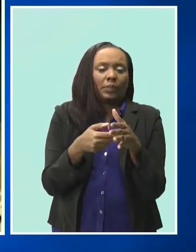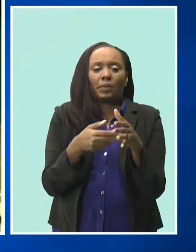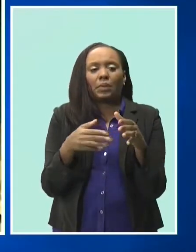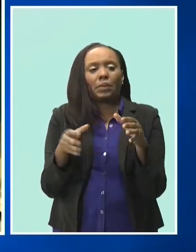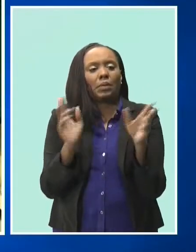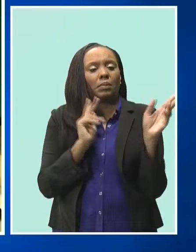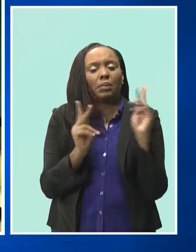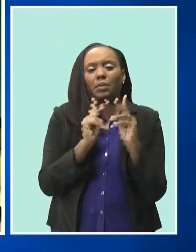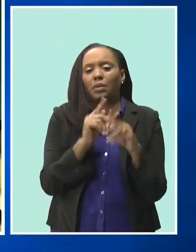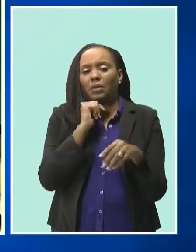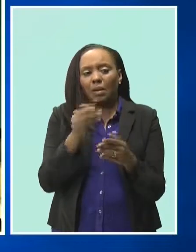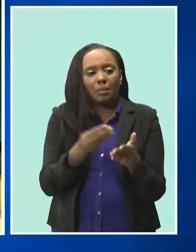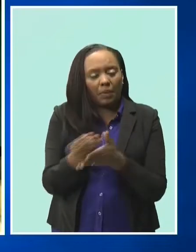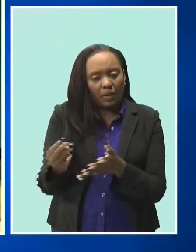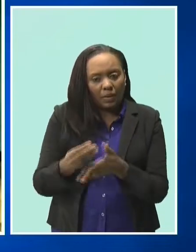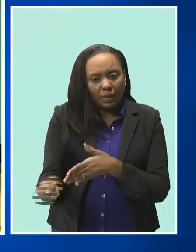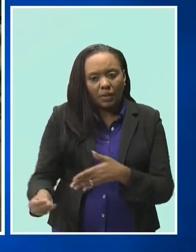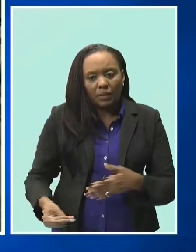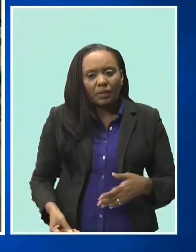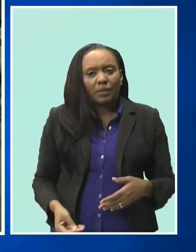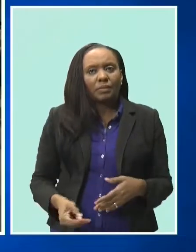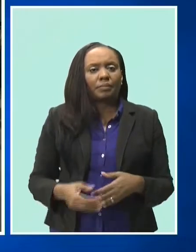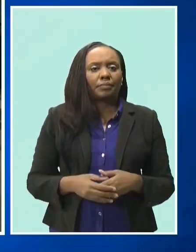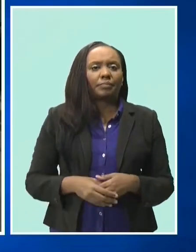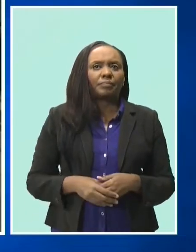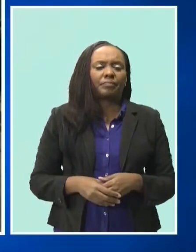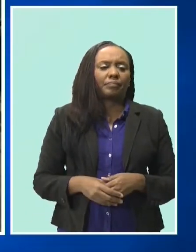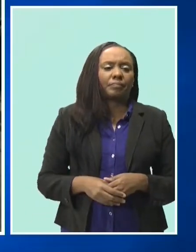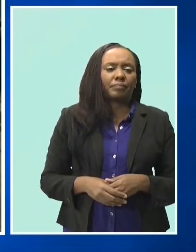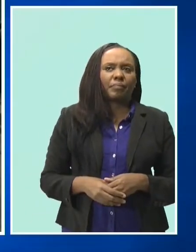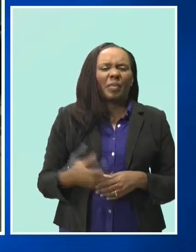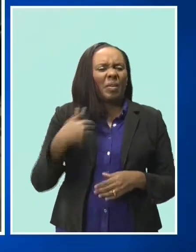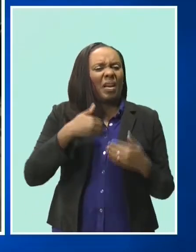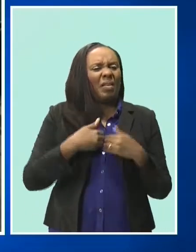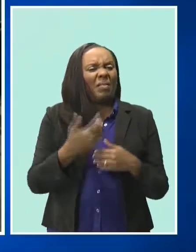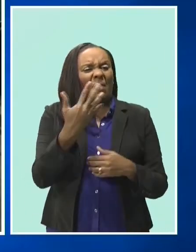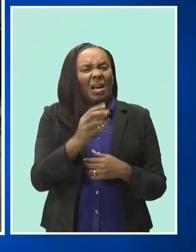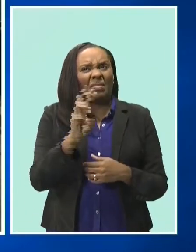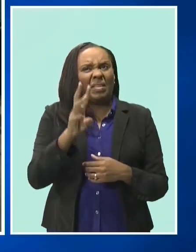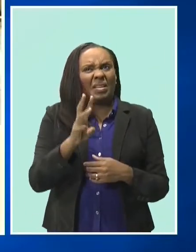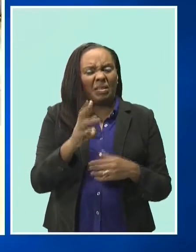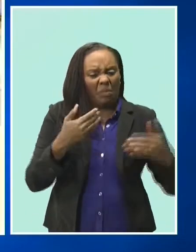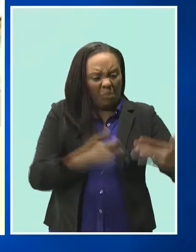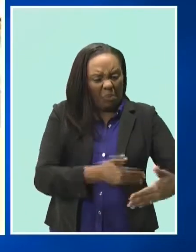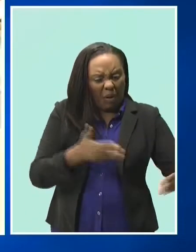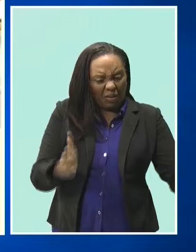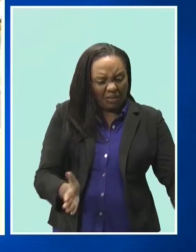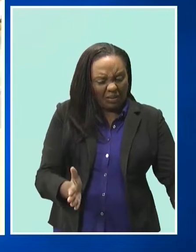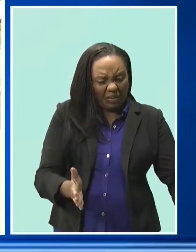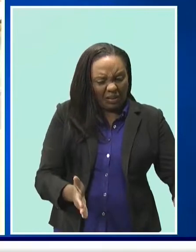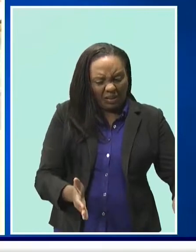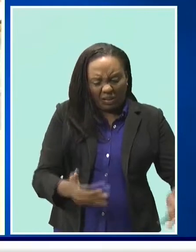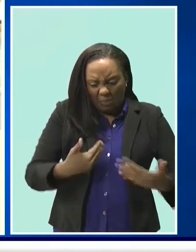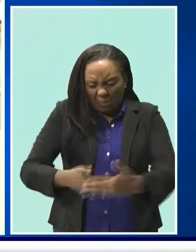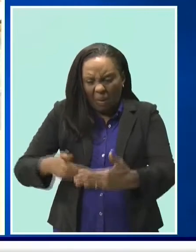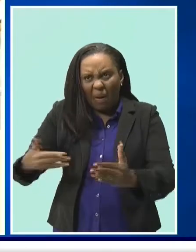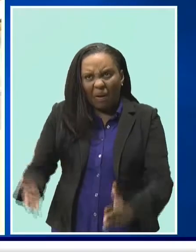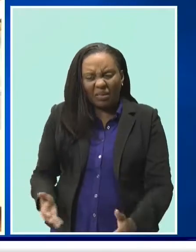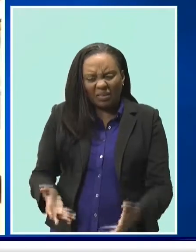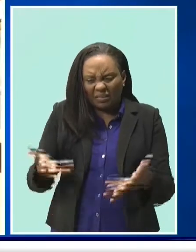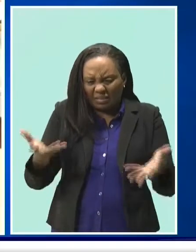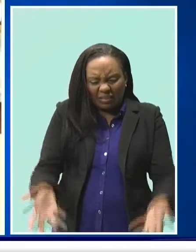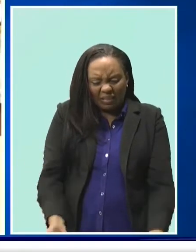of fish on the market. Walmart got 5 and 6 boxes of fish down there and can't get to sell.